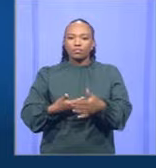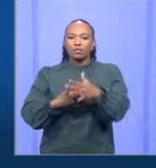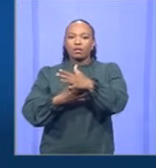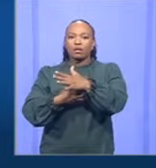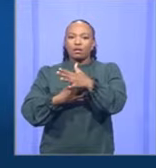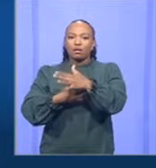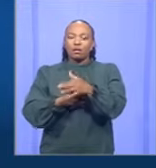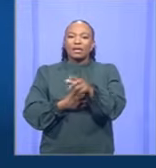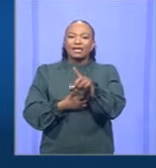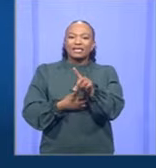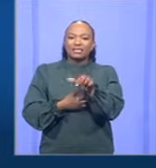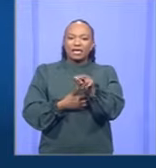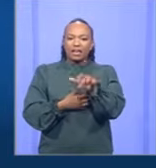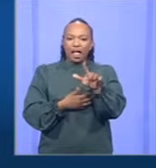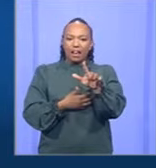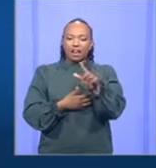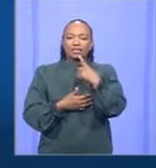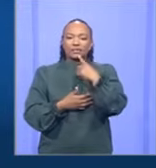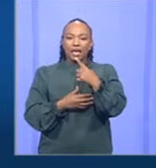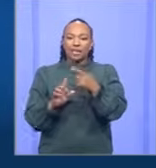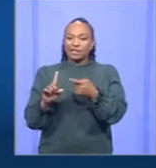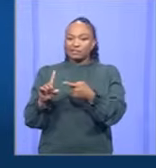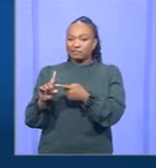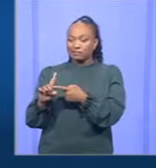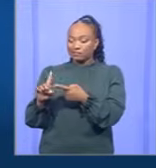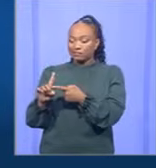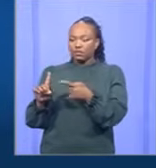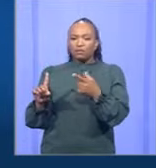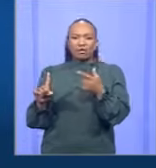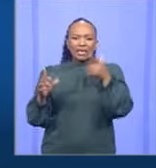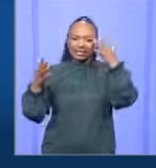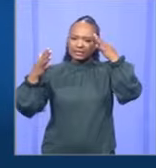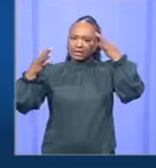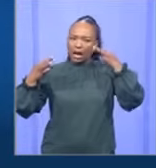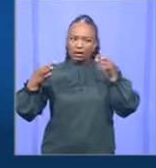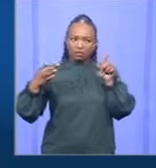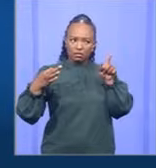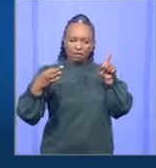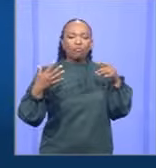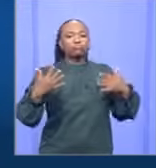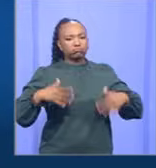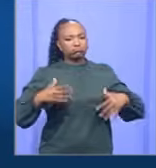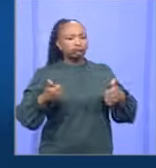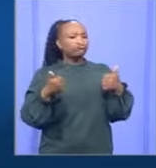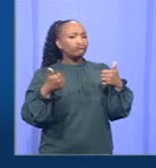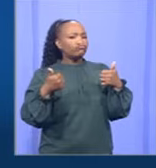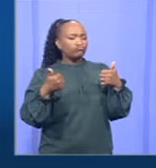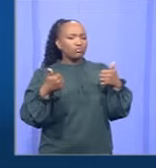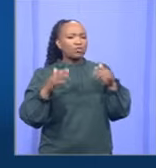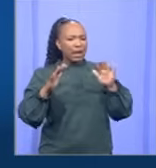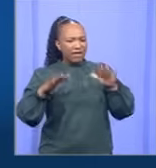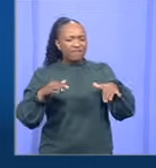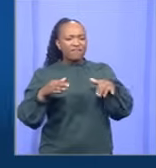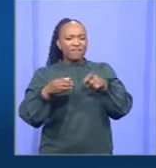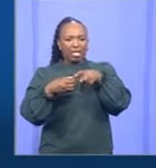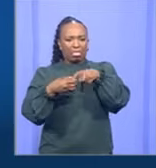Makgatlela Daniel yena o re Chidima o tšere kgato ya maleba go ikgogela morago go efoga go itlontlolola